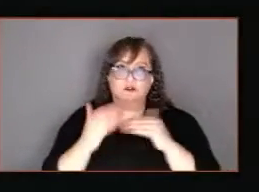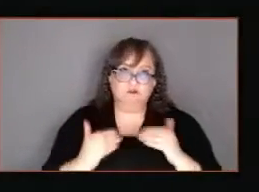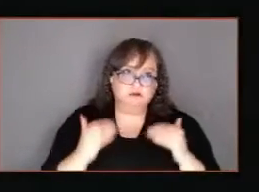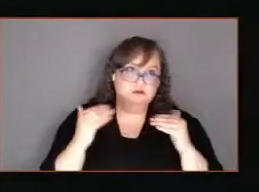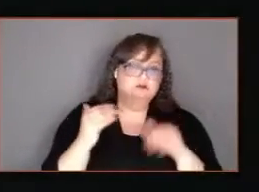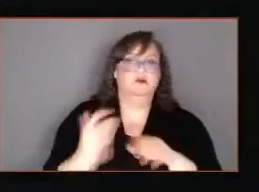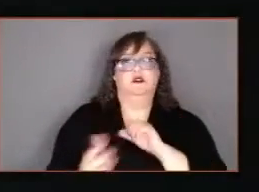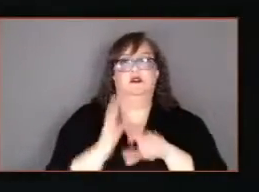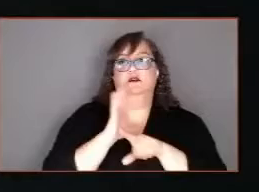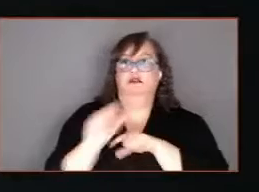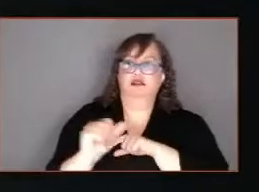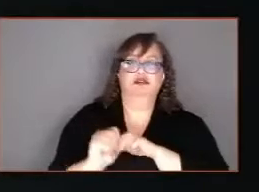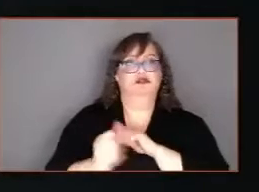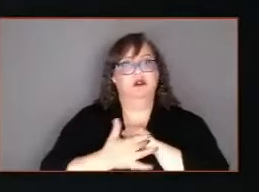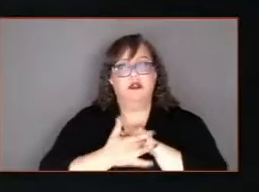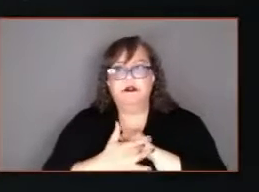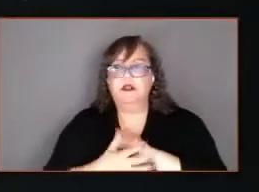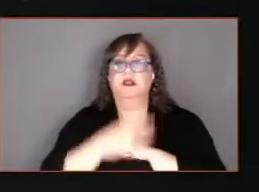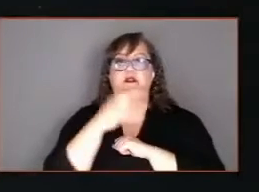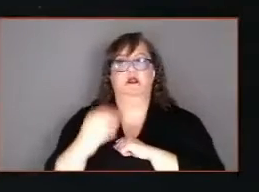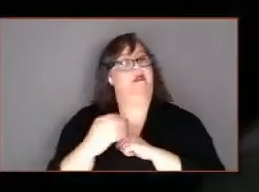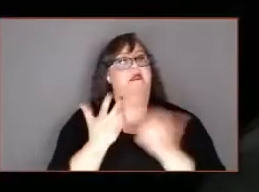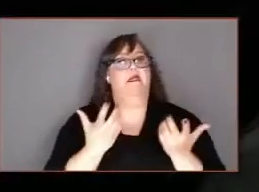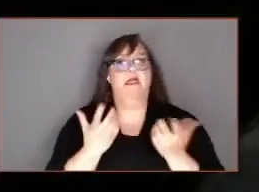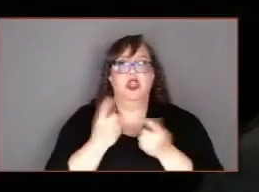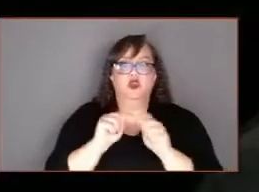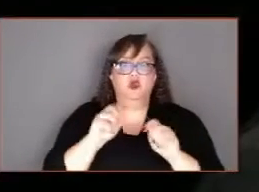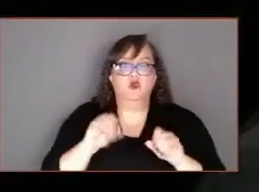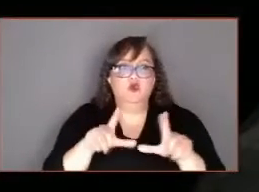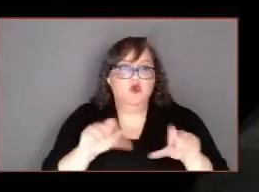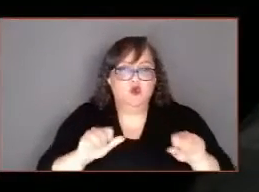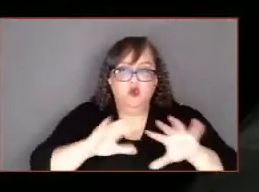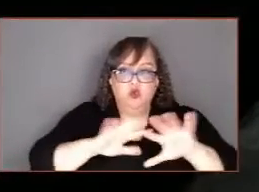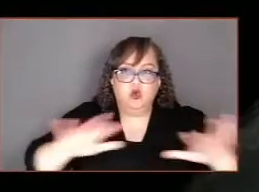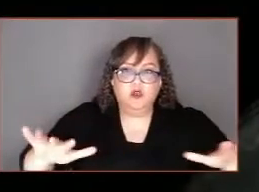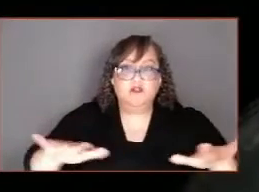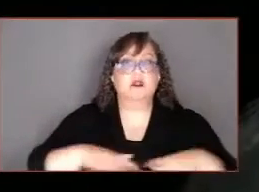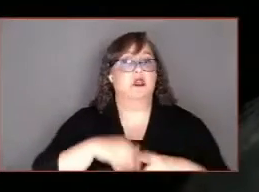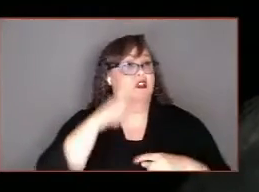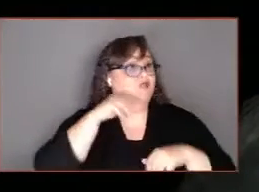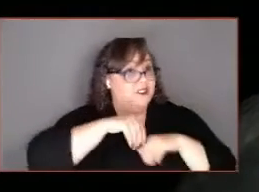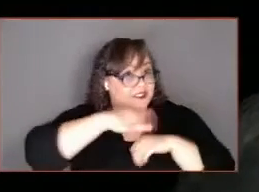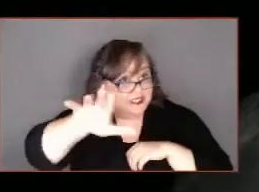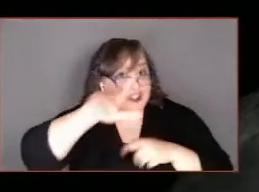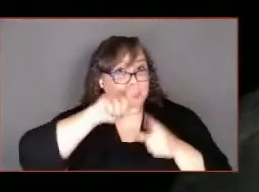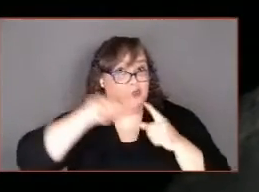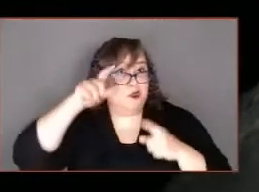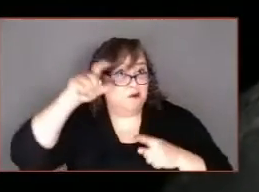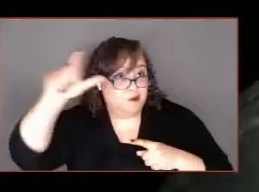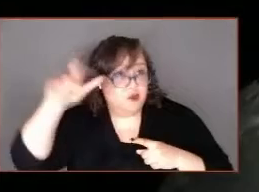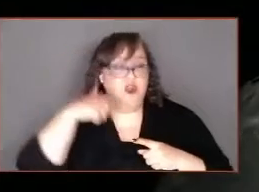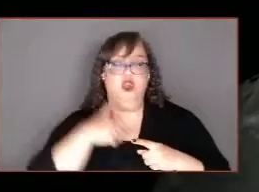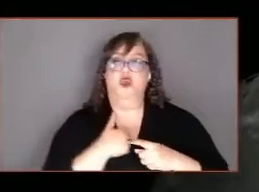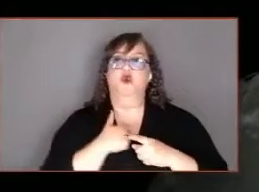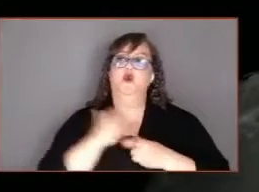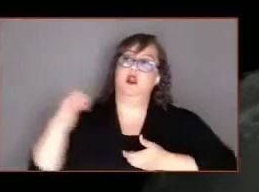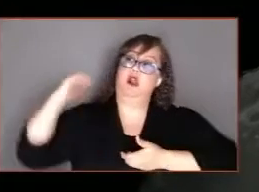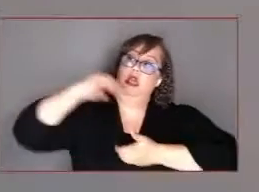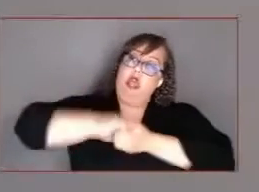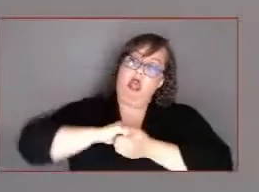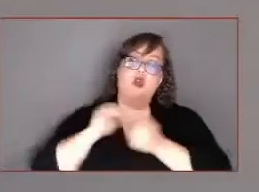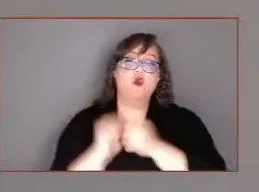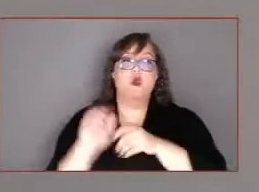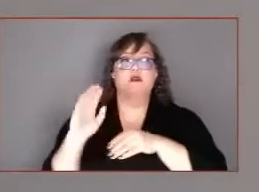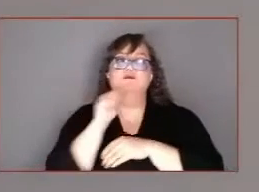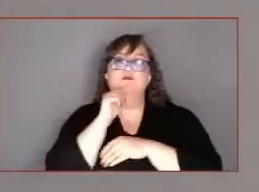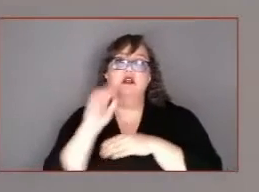on the moon. To send Viper to the moon, we're leveraging industry as part of our commercial lunar payload services